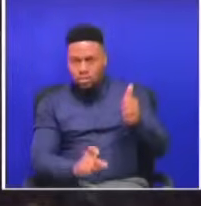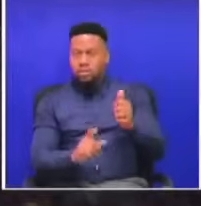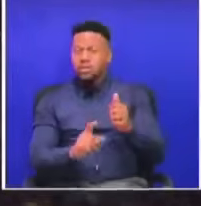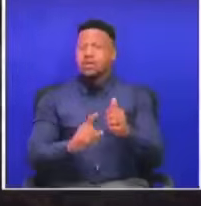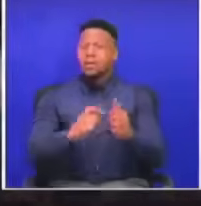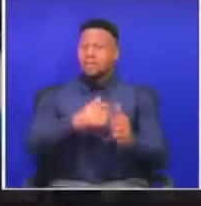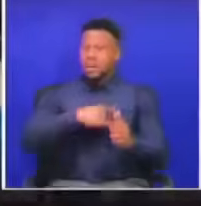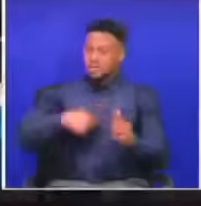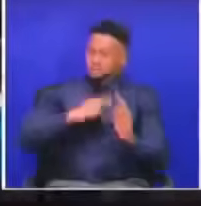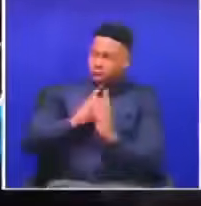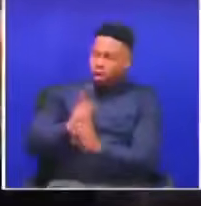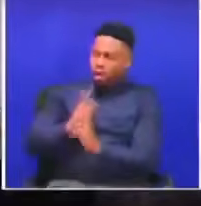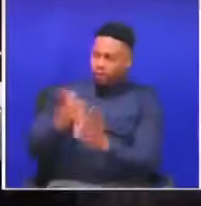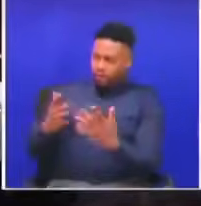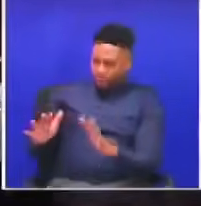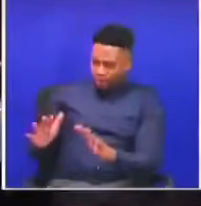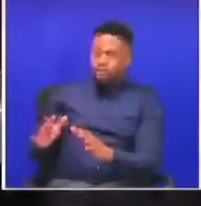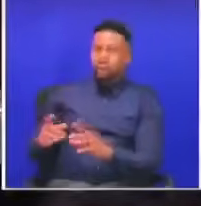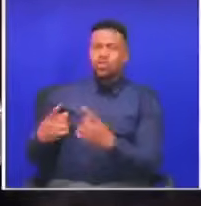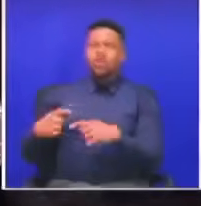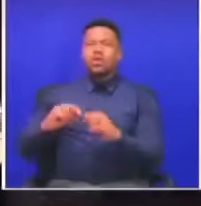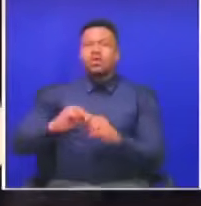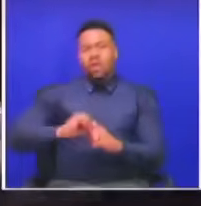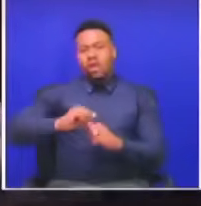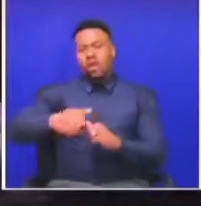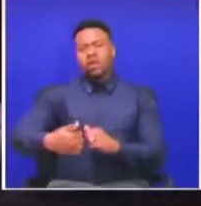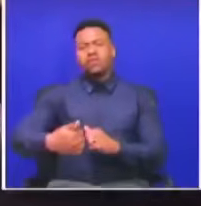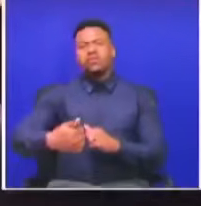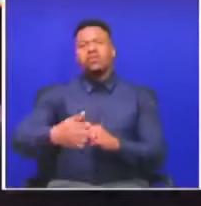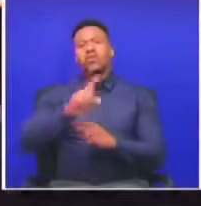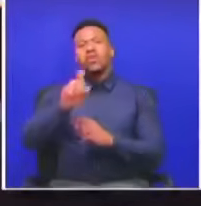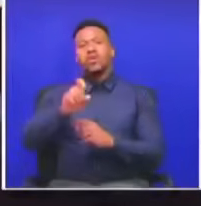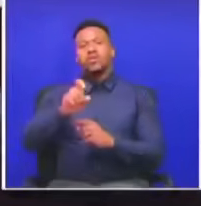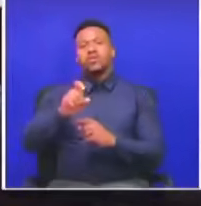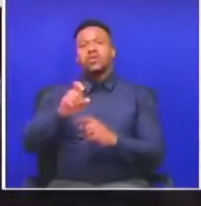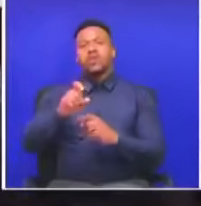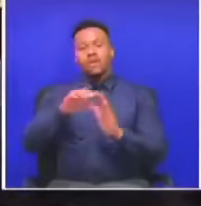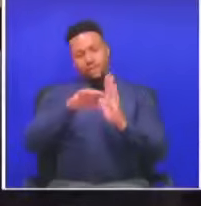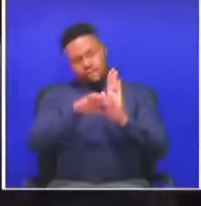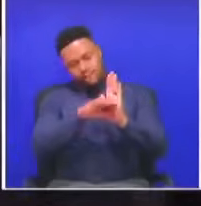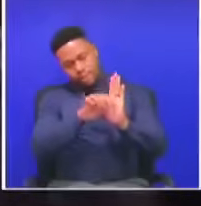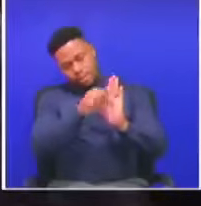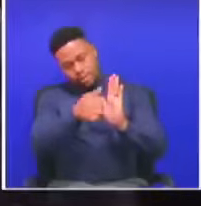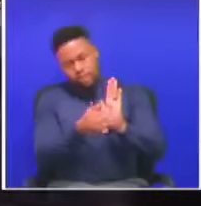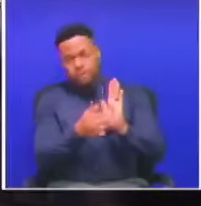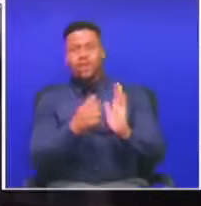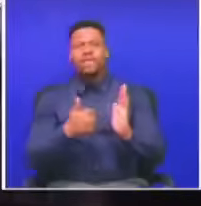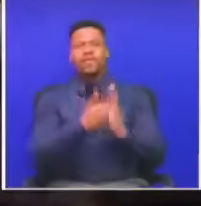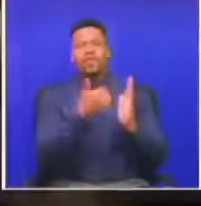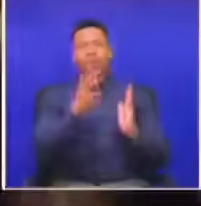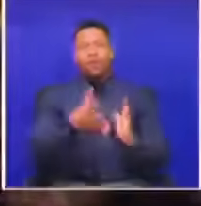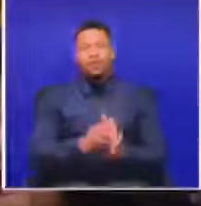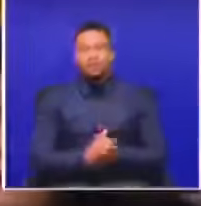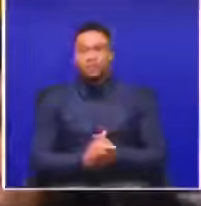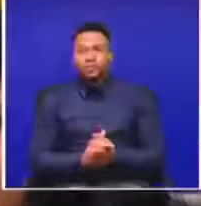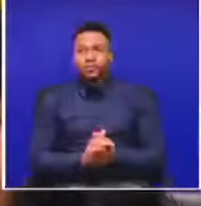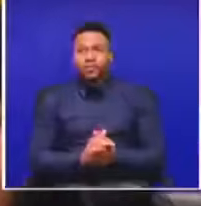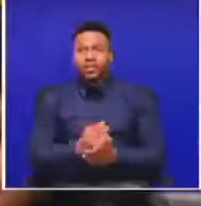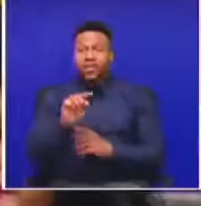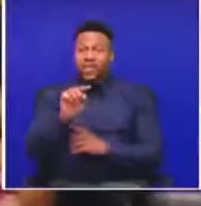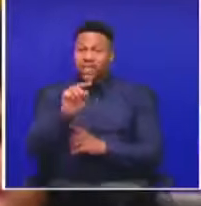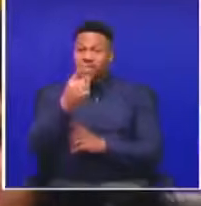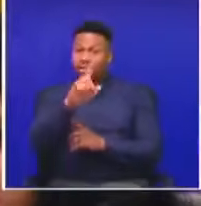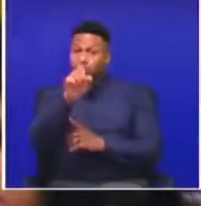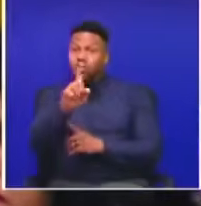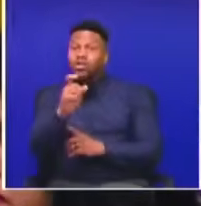will proceed to the next question on the question paper. The first question has been asked by